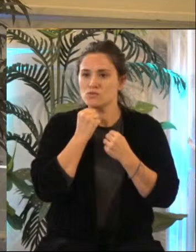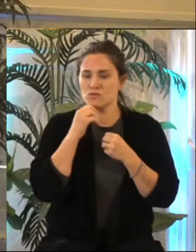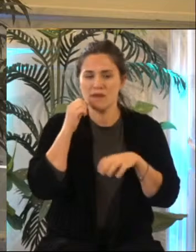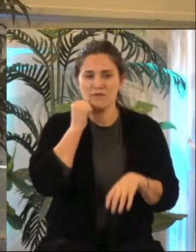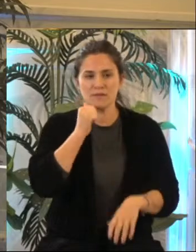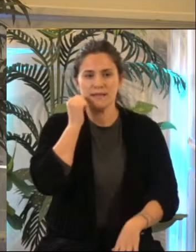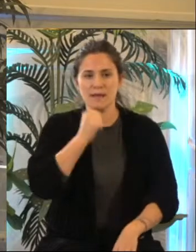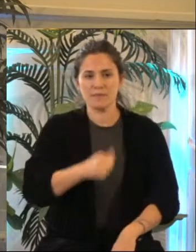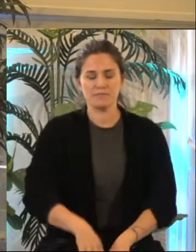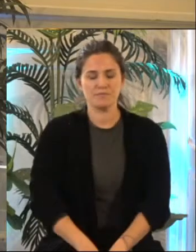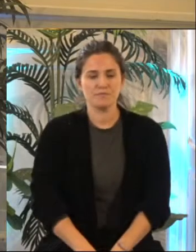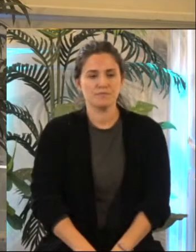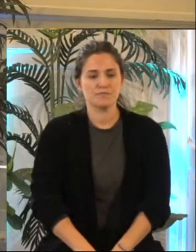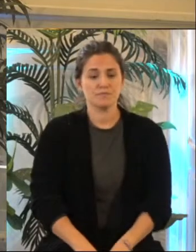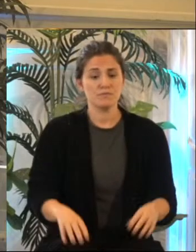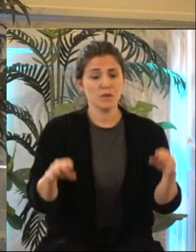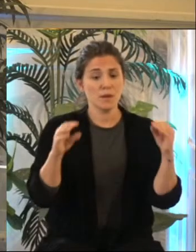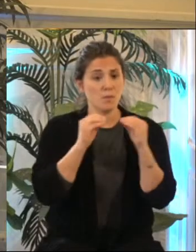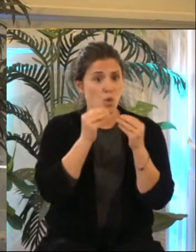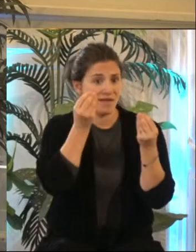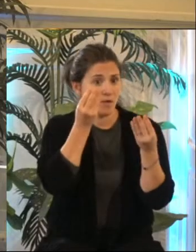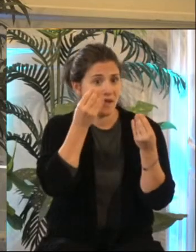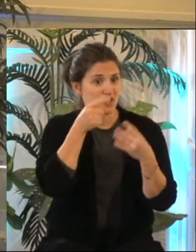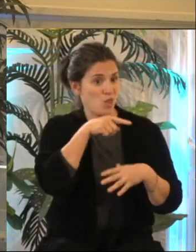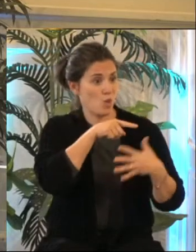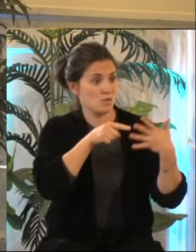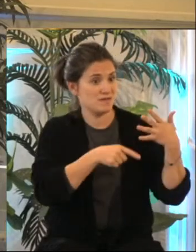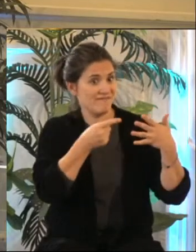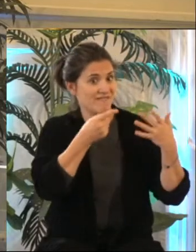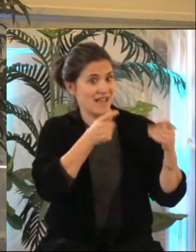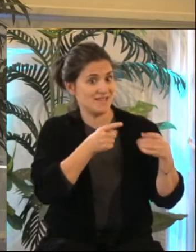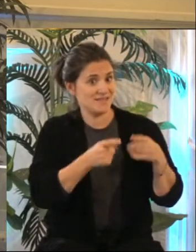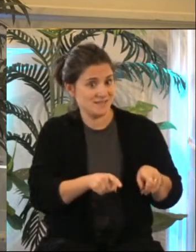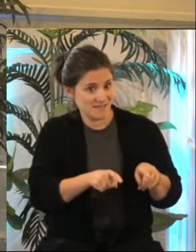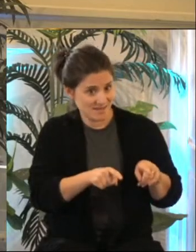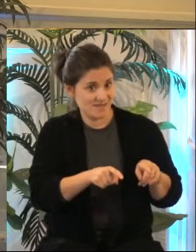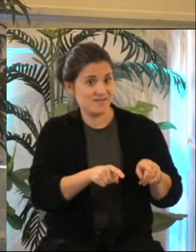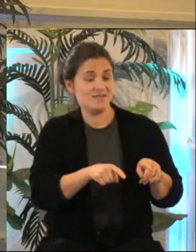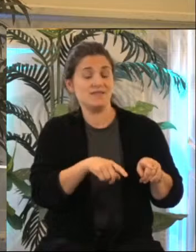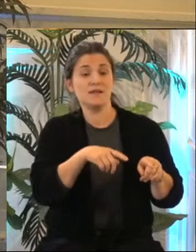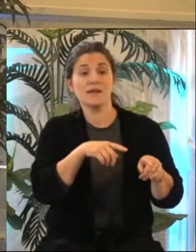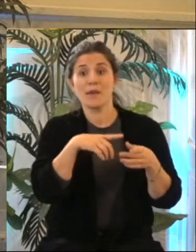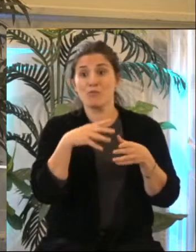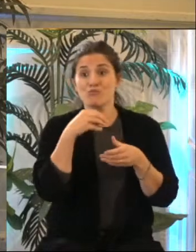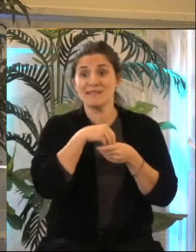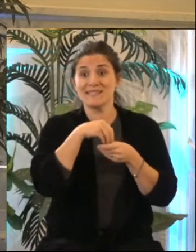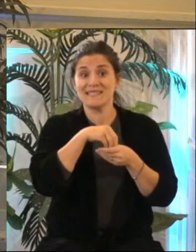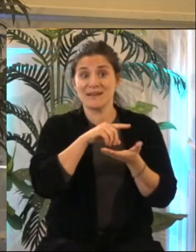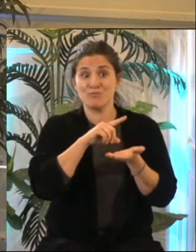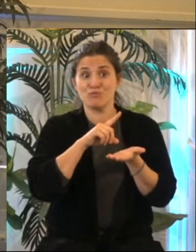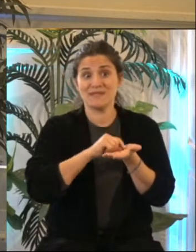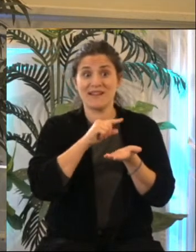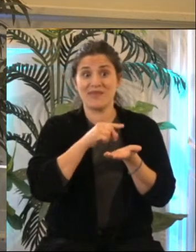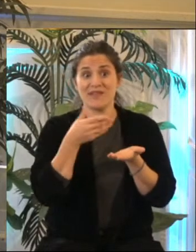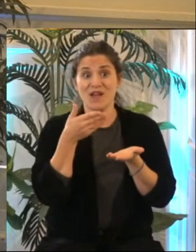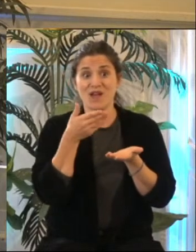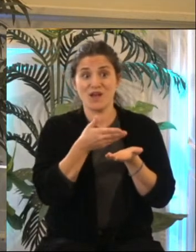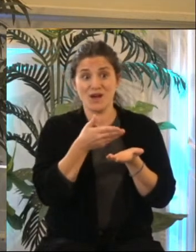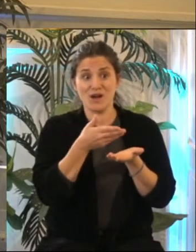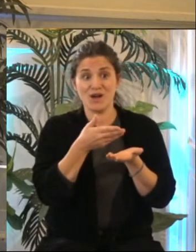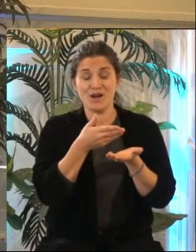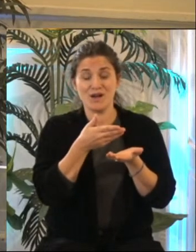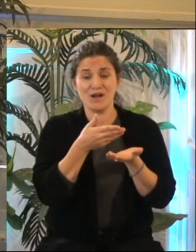these events, several coming up that I didn't speak of but are printed inside your bulletin and posted